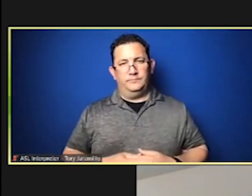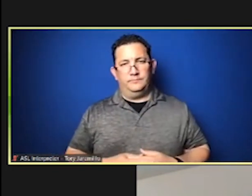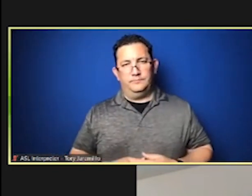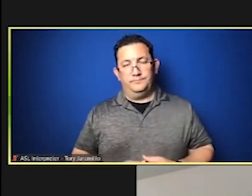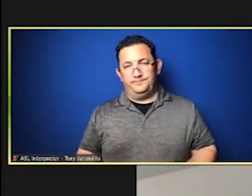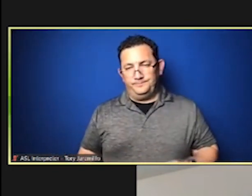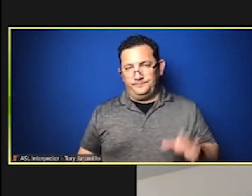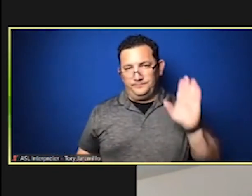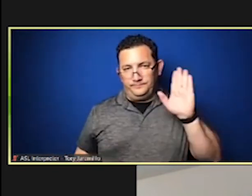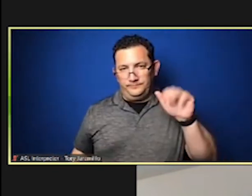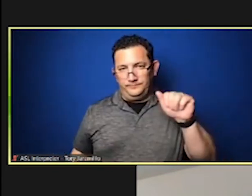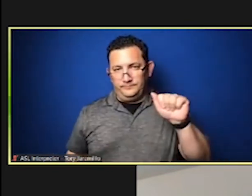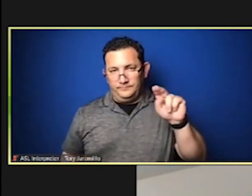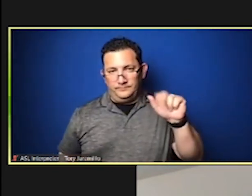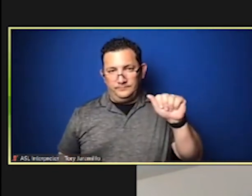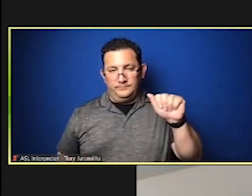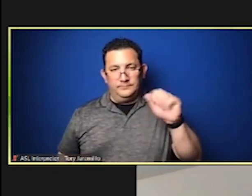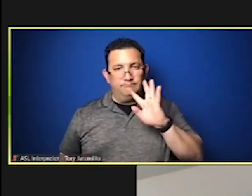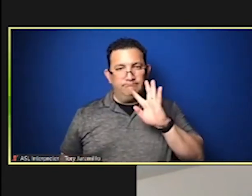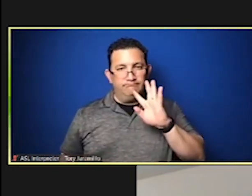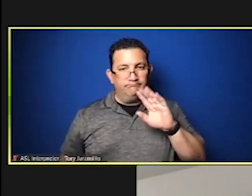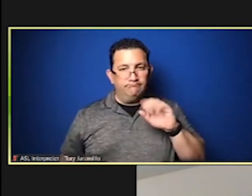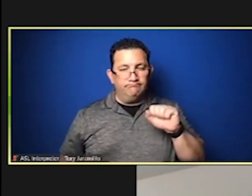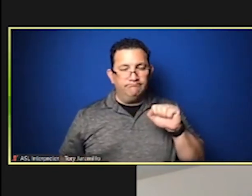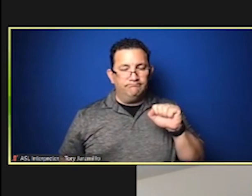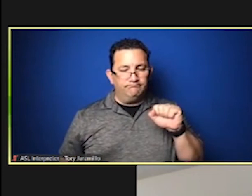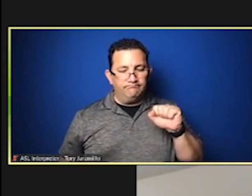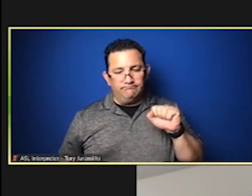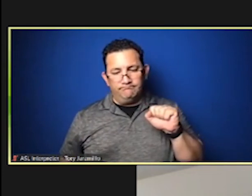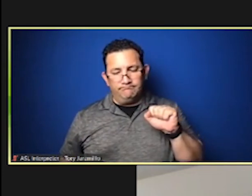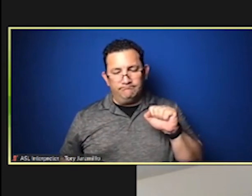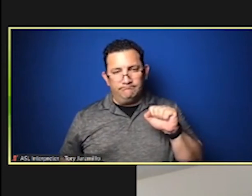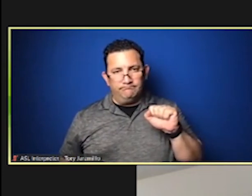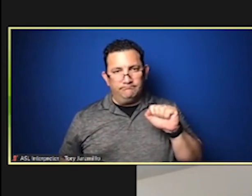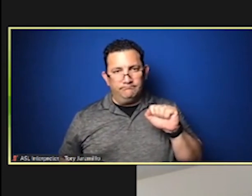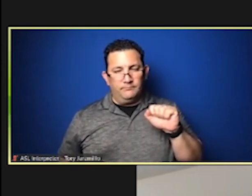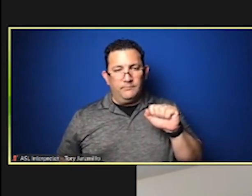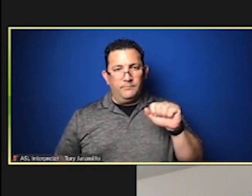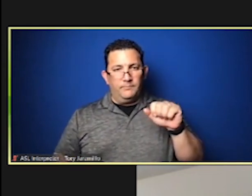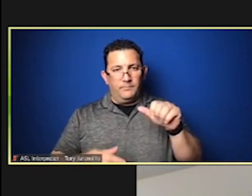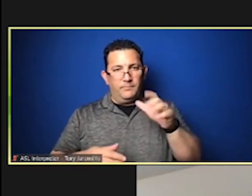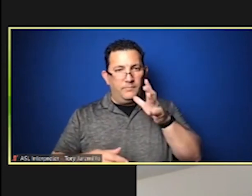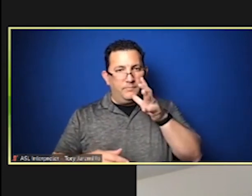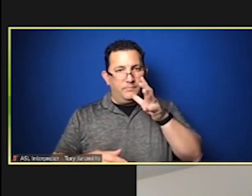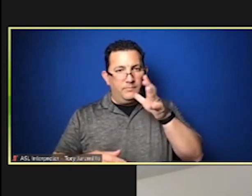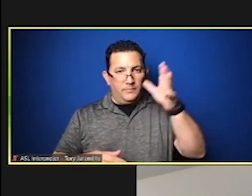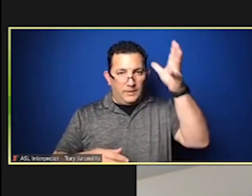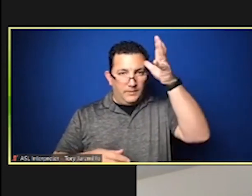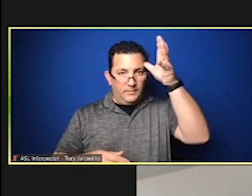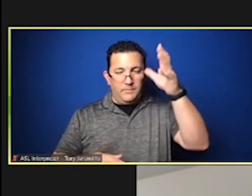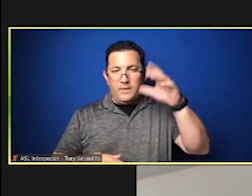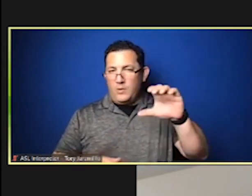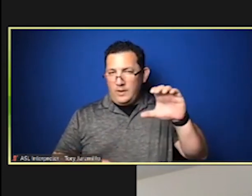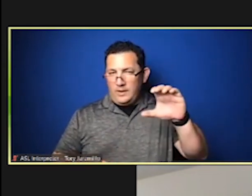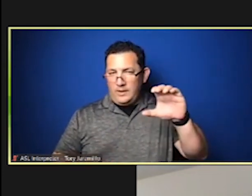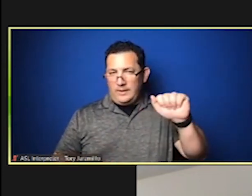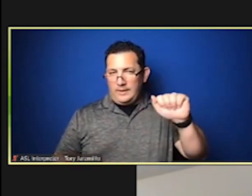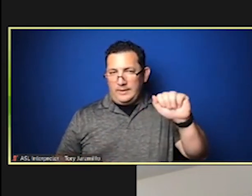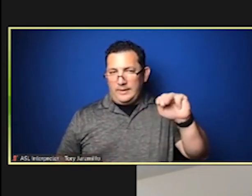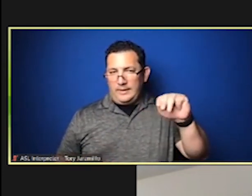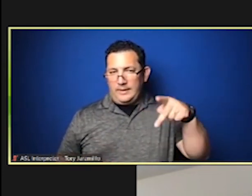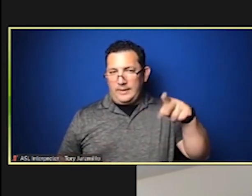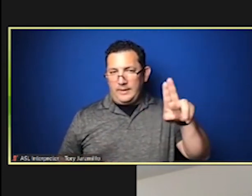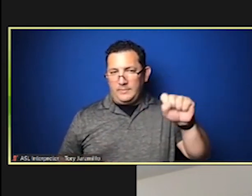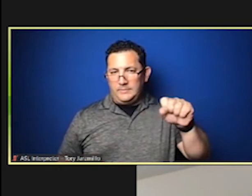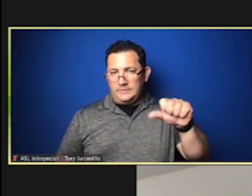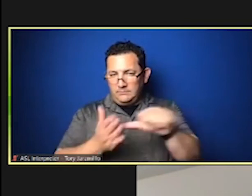Oh, you can, on the parent campus page, you can